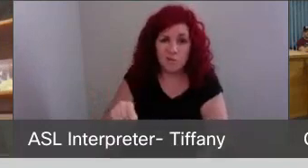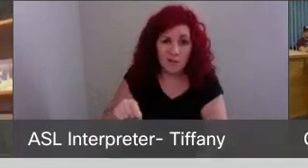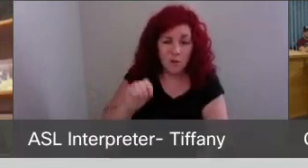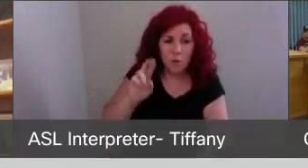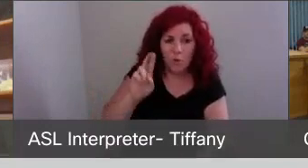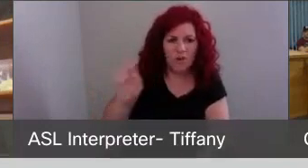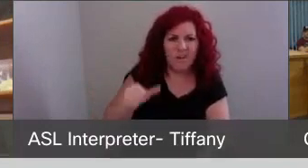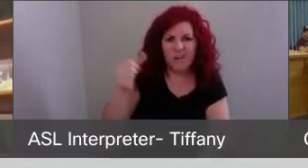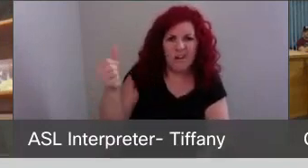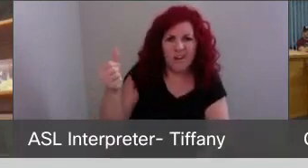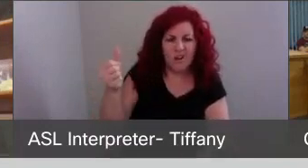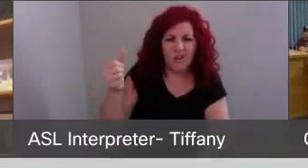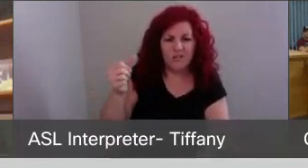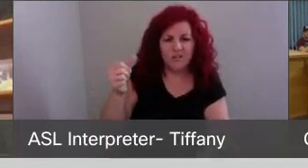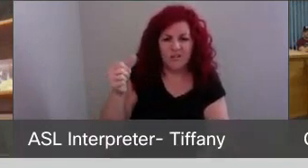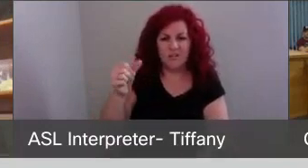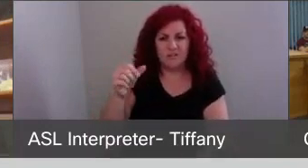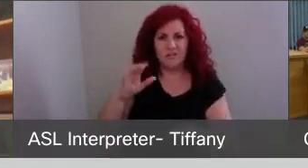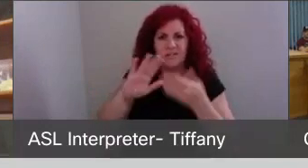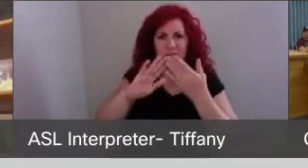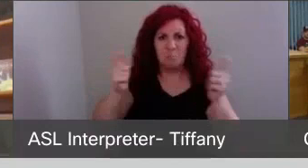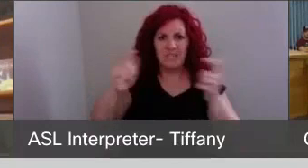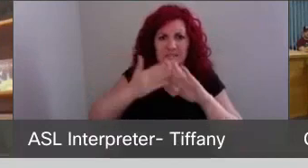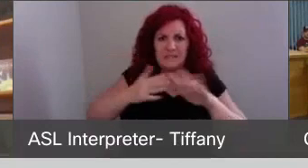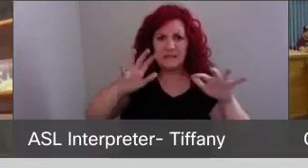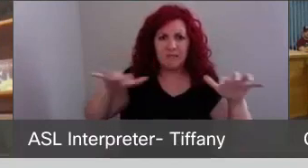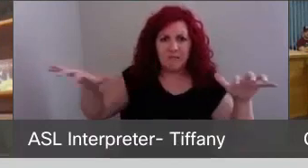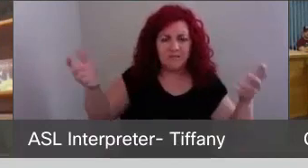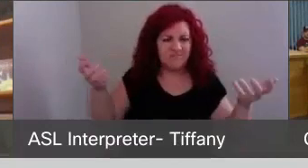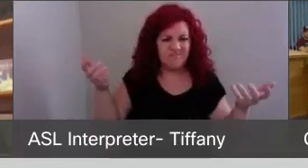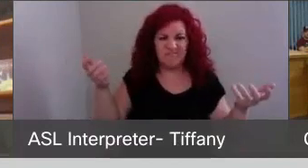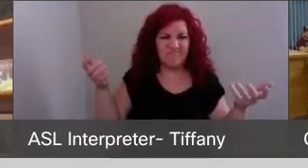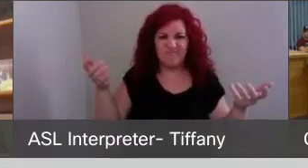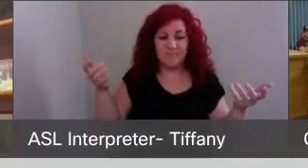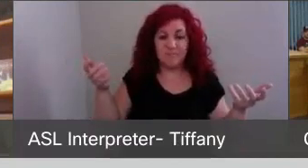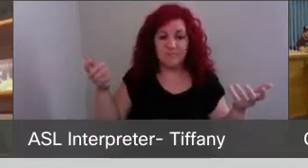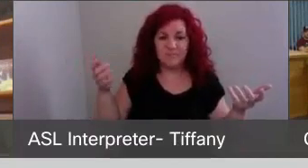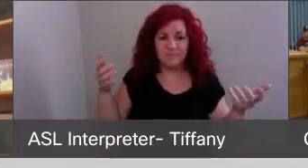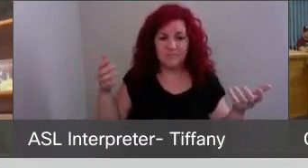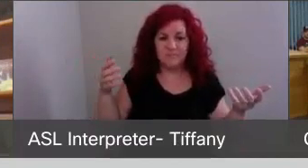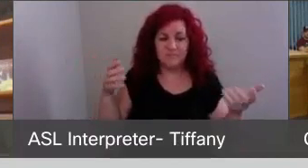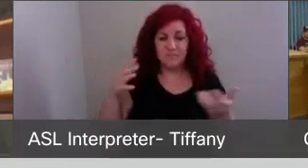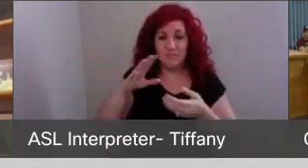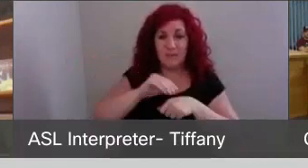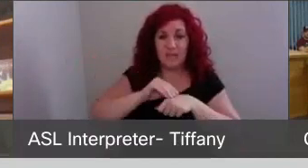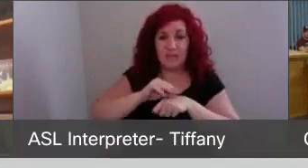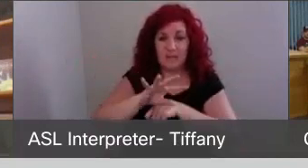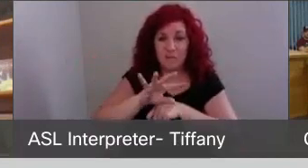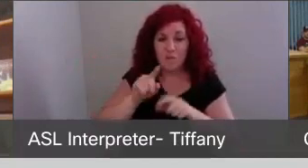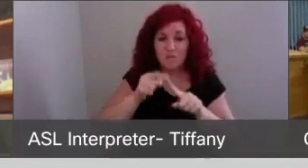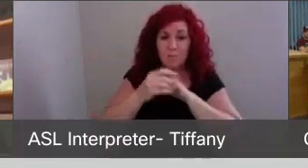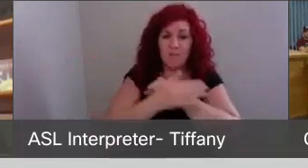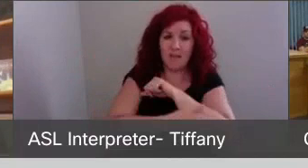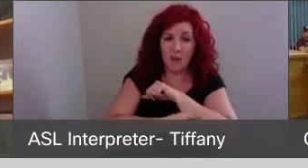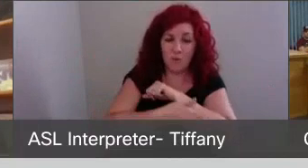other urban area would be, it would move the center of influence out of the counties. We